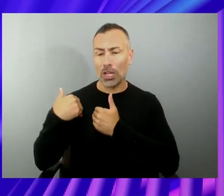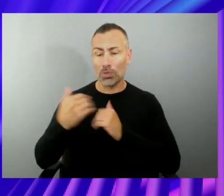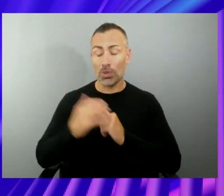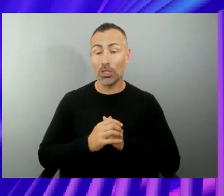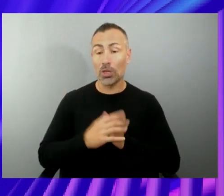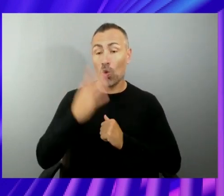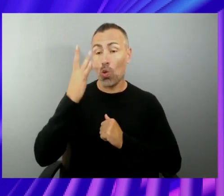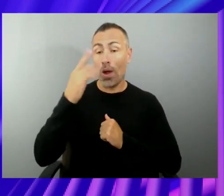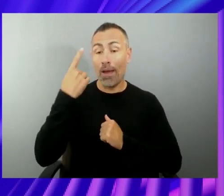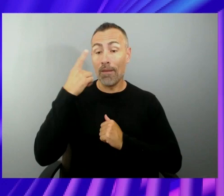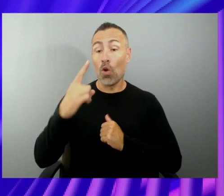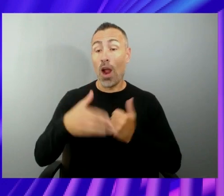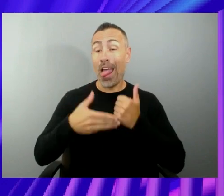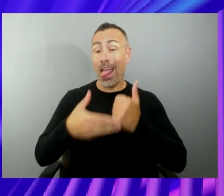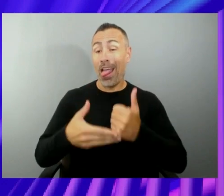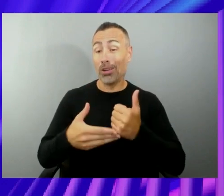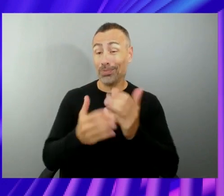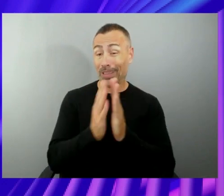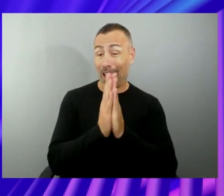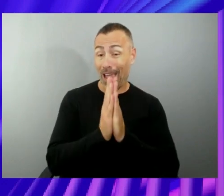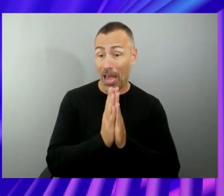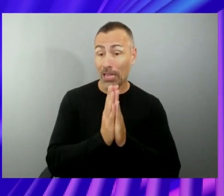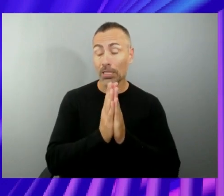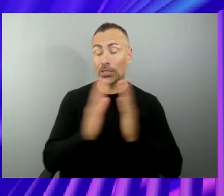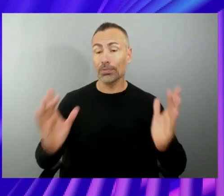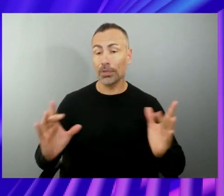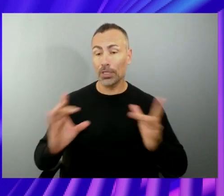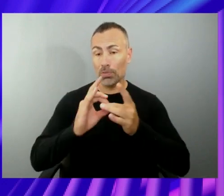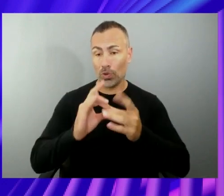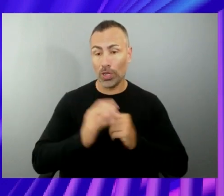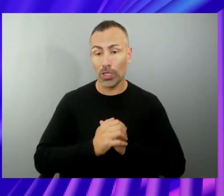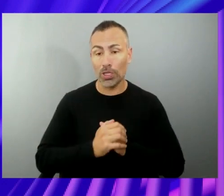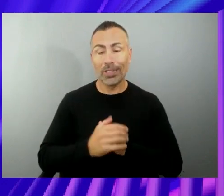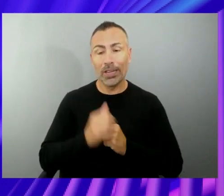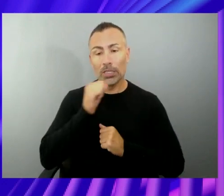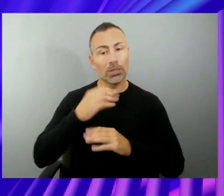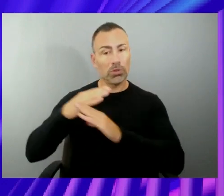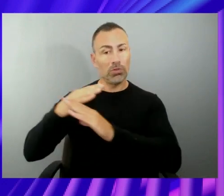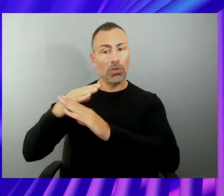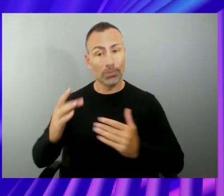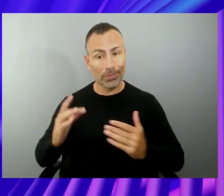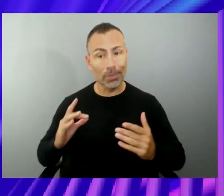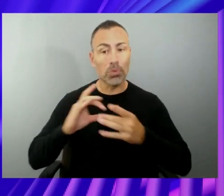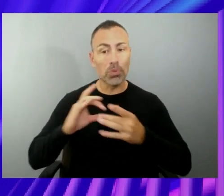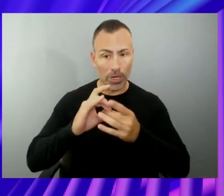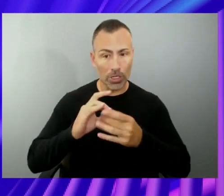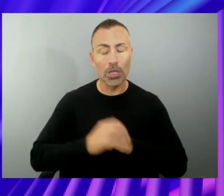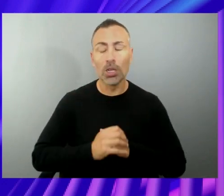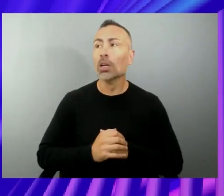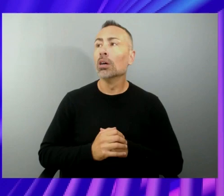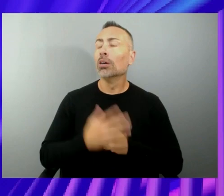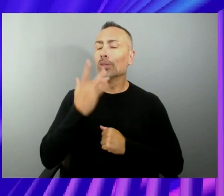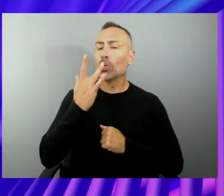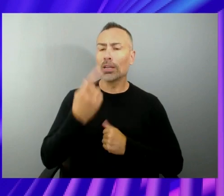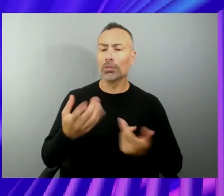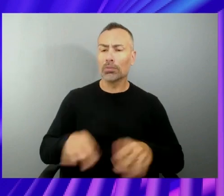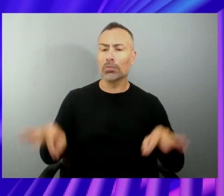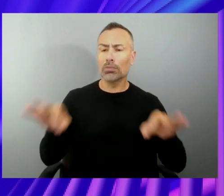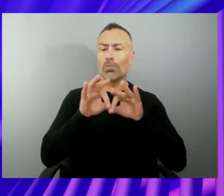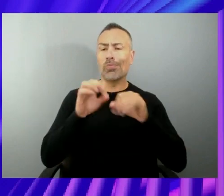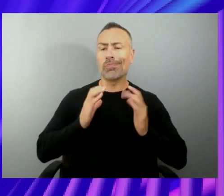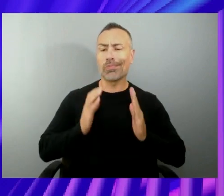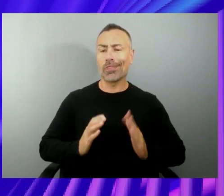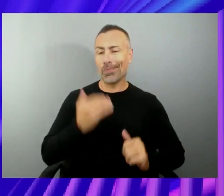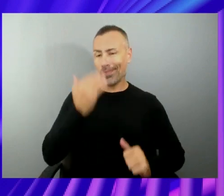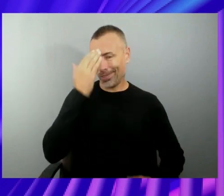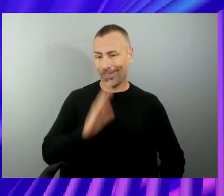prevent asking for help with incidents. It is really super important, though, that customers know where their responsibilities are on